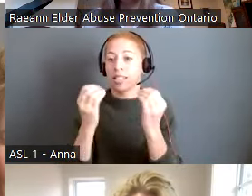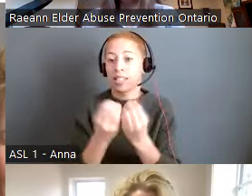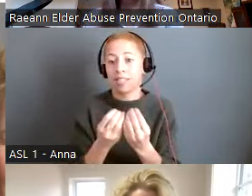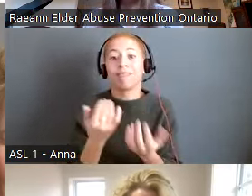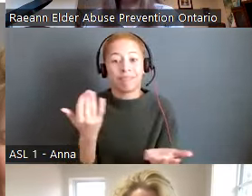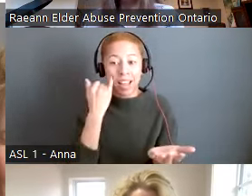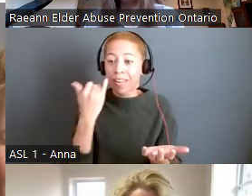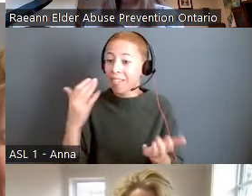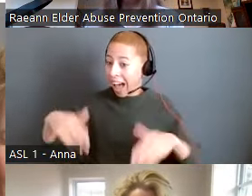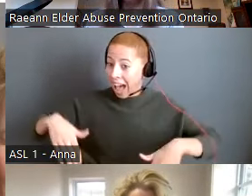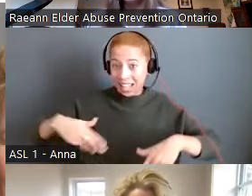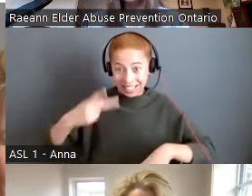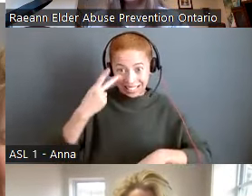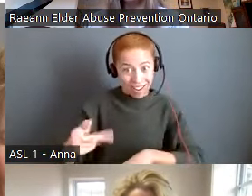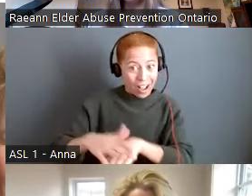media,